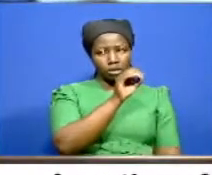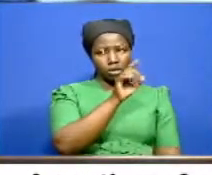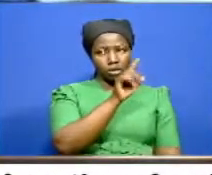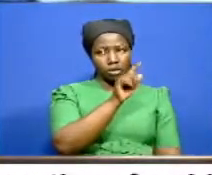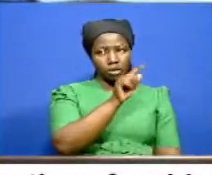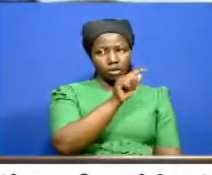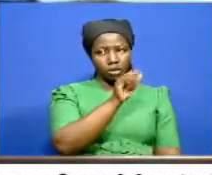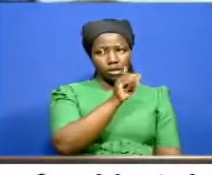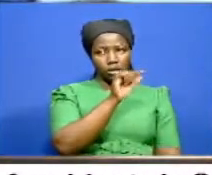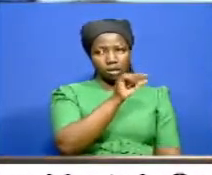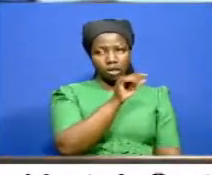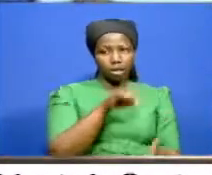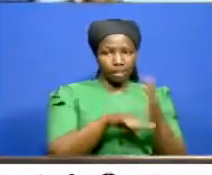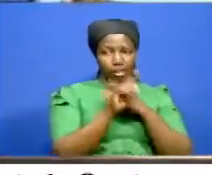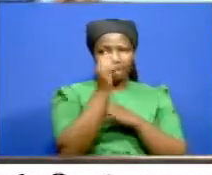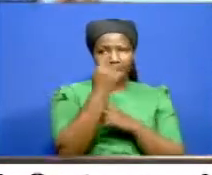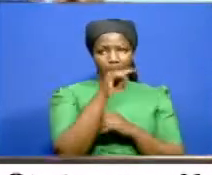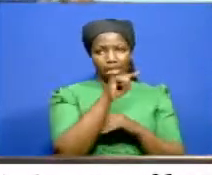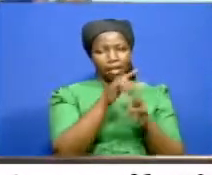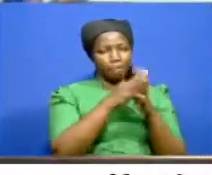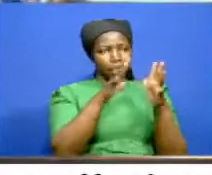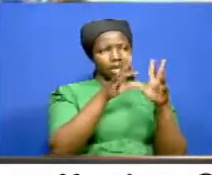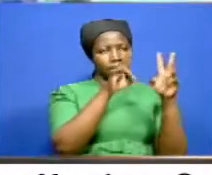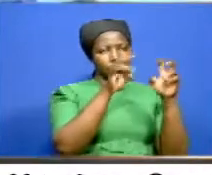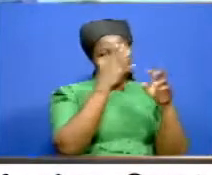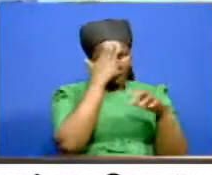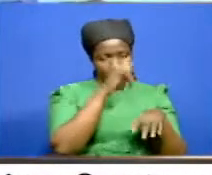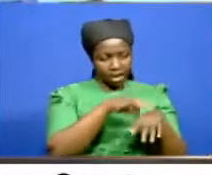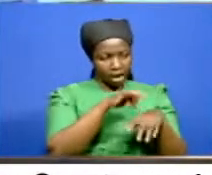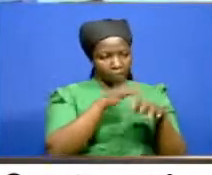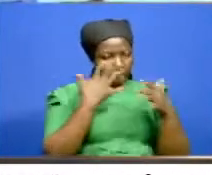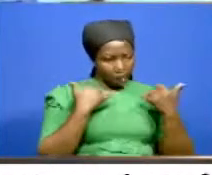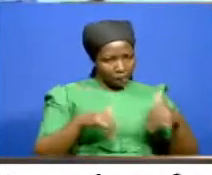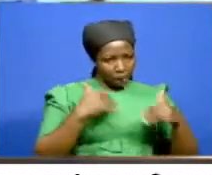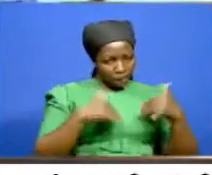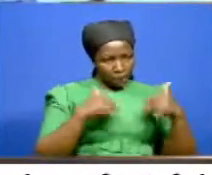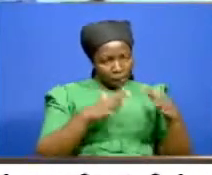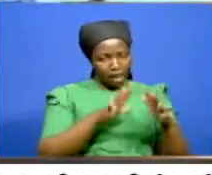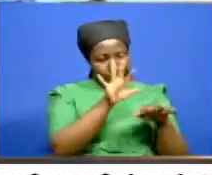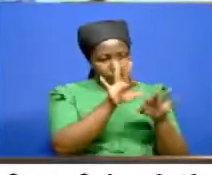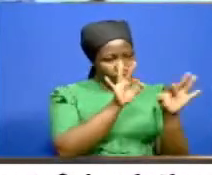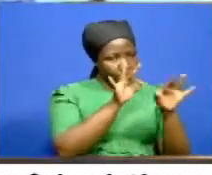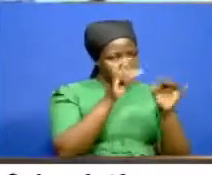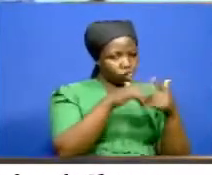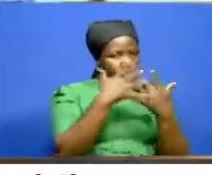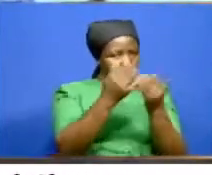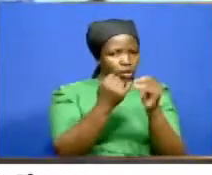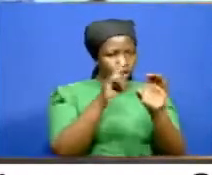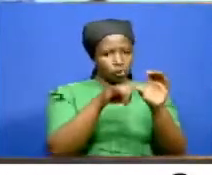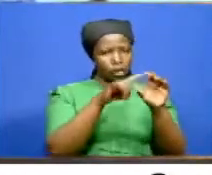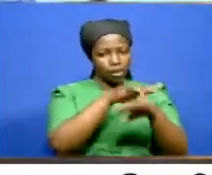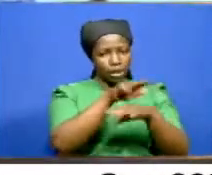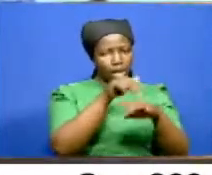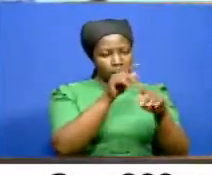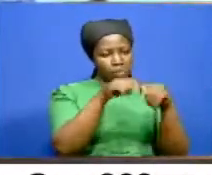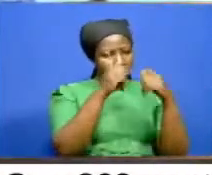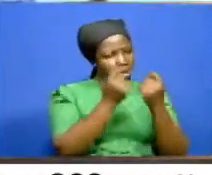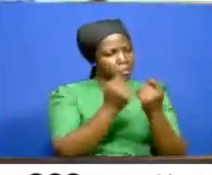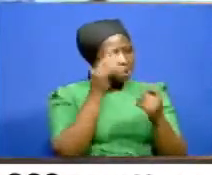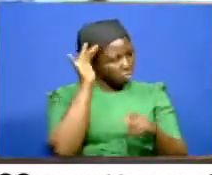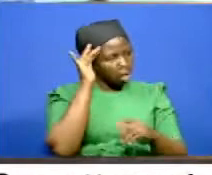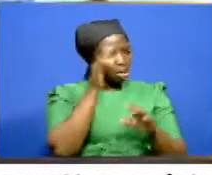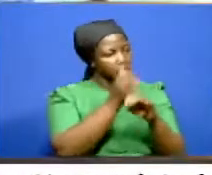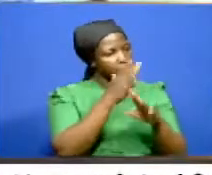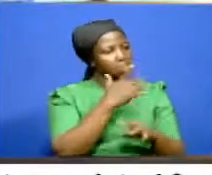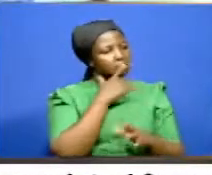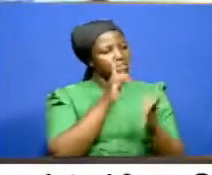been a major issue, because even when players are being selected for the national team, you always hear some, you know, some factions of, you know, of the stakeholders saying, hey, we